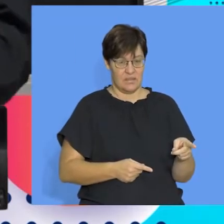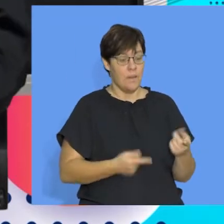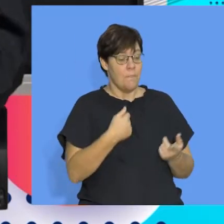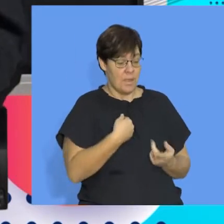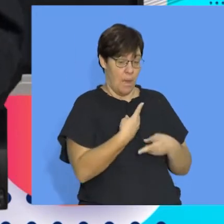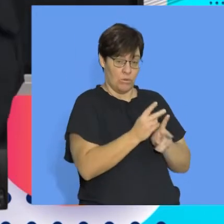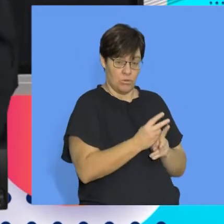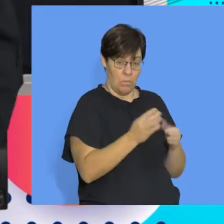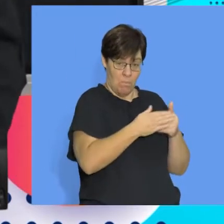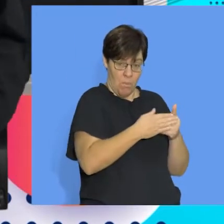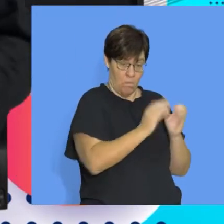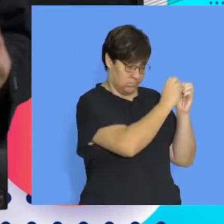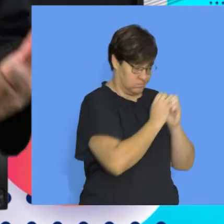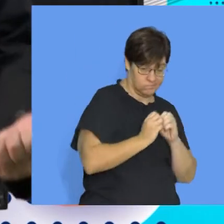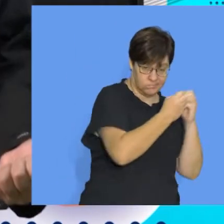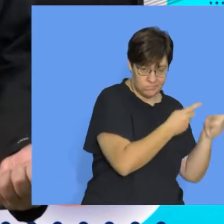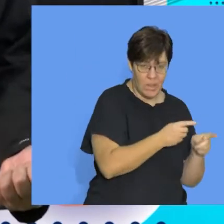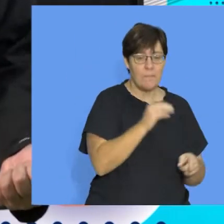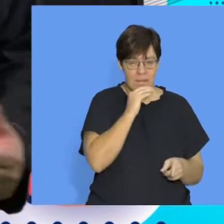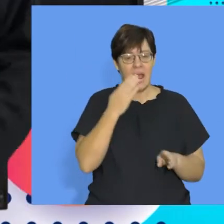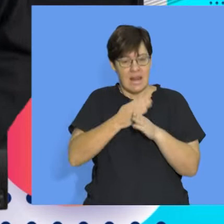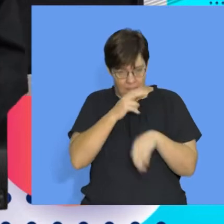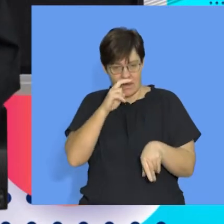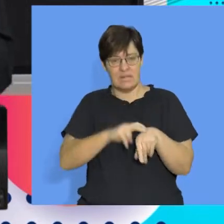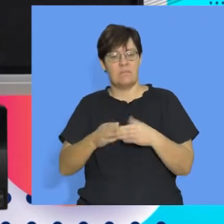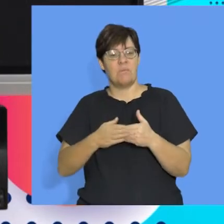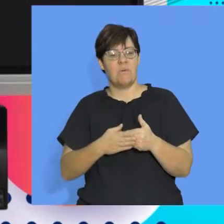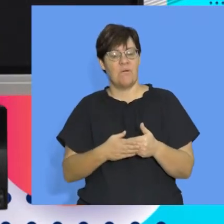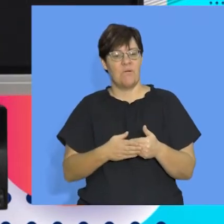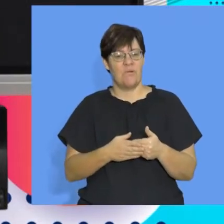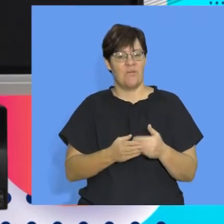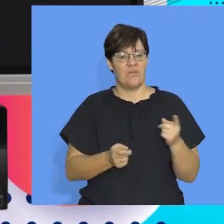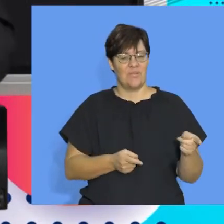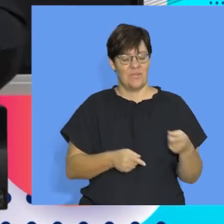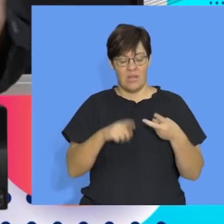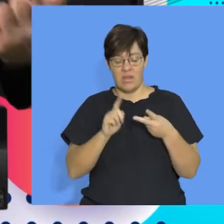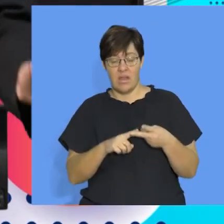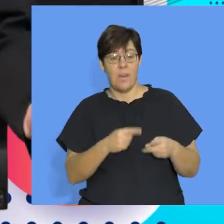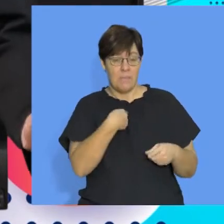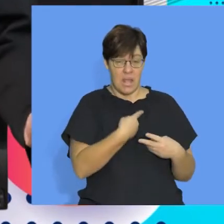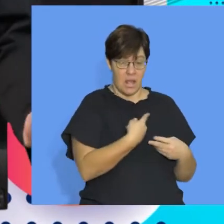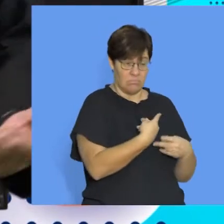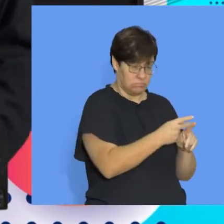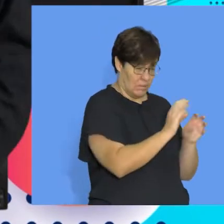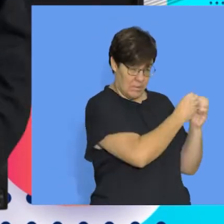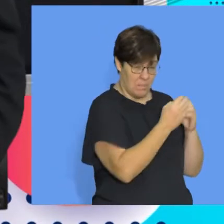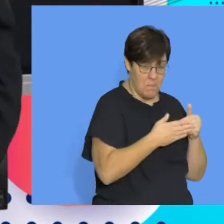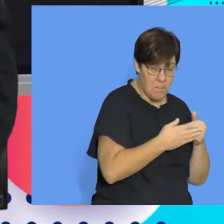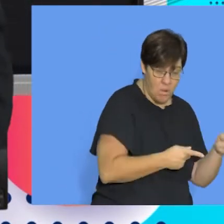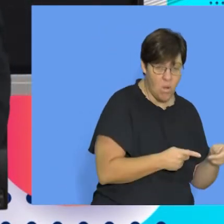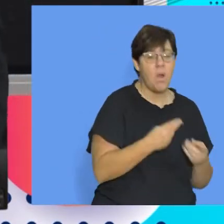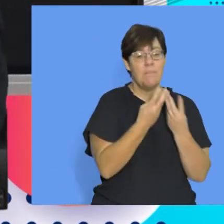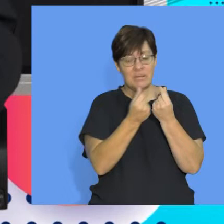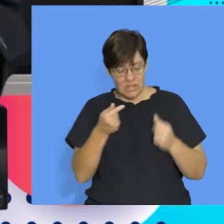you produce, the more labor you need. The more you produce, the more materials you need. The less